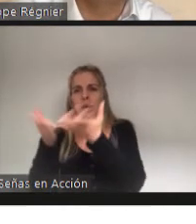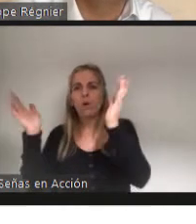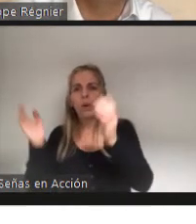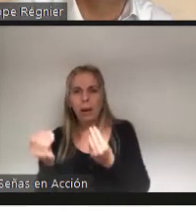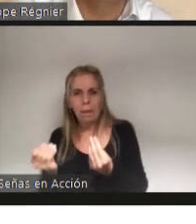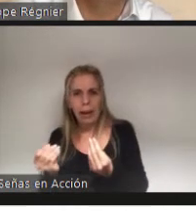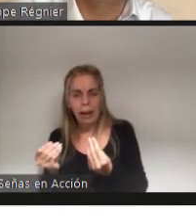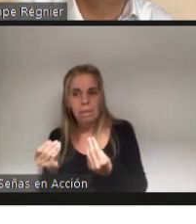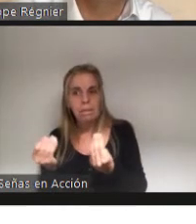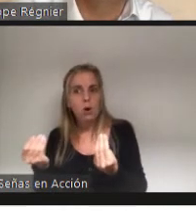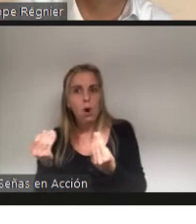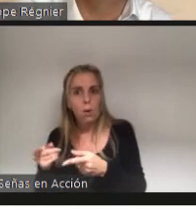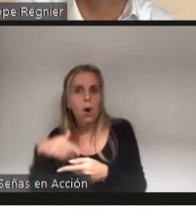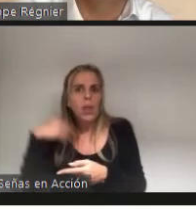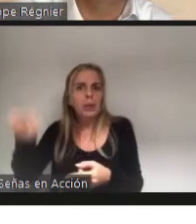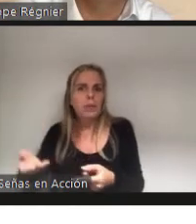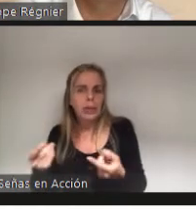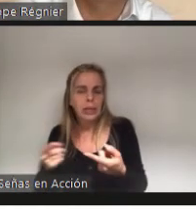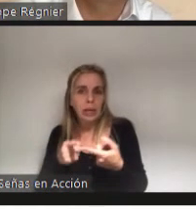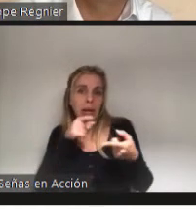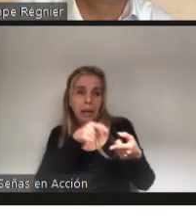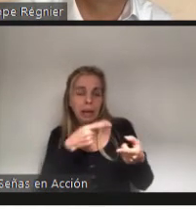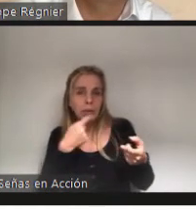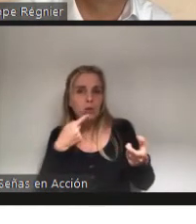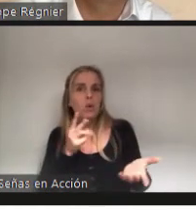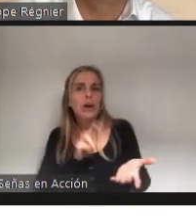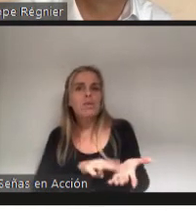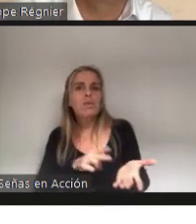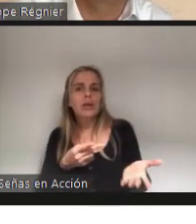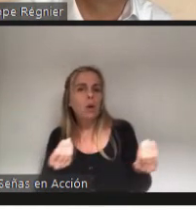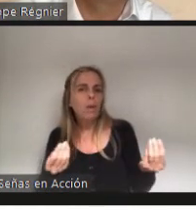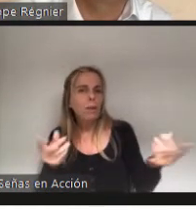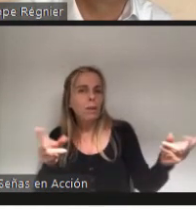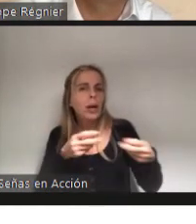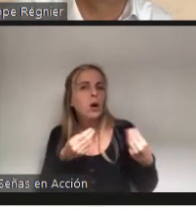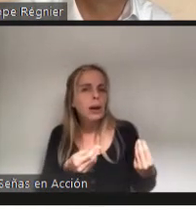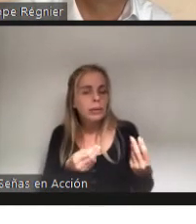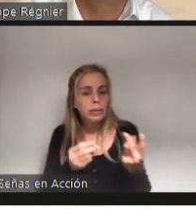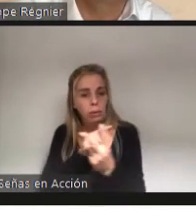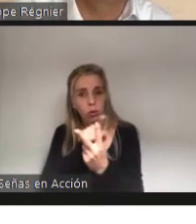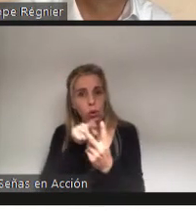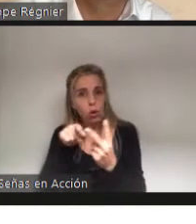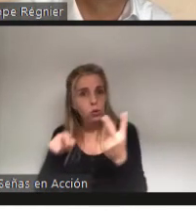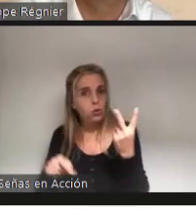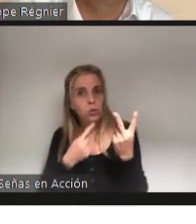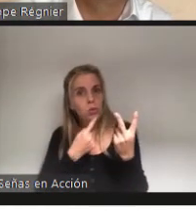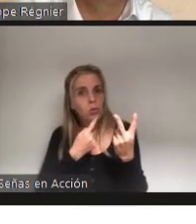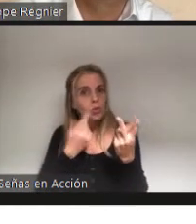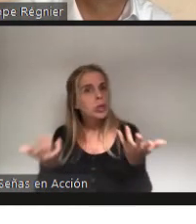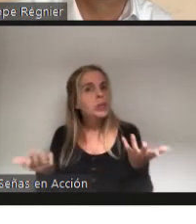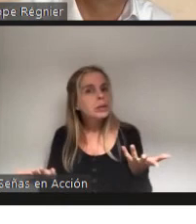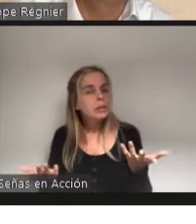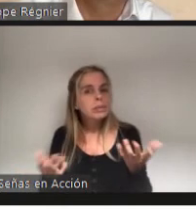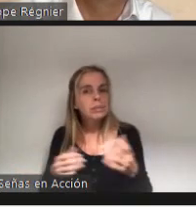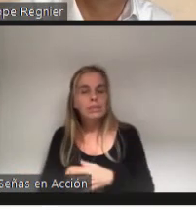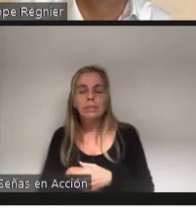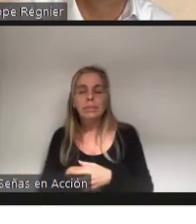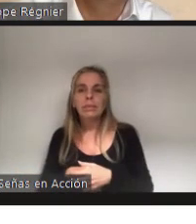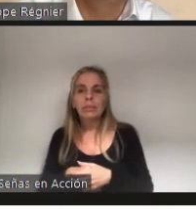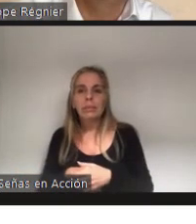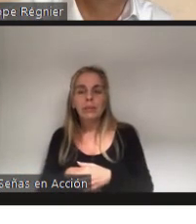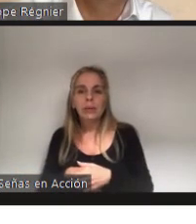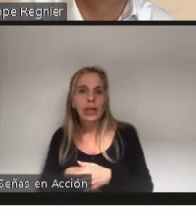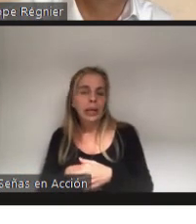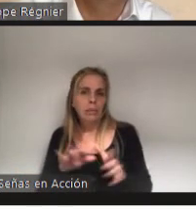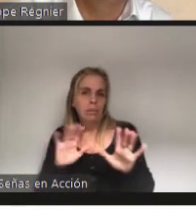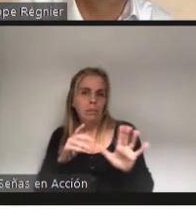the force of public violence, and what about the concentration of tax resources? These two issues will have to